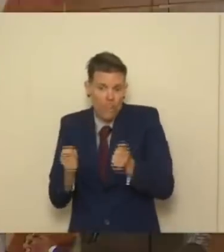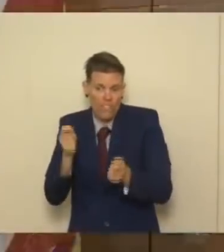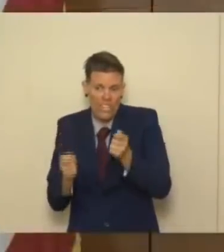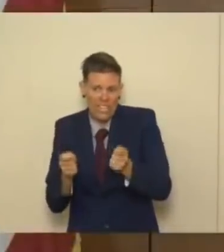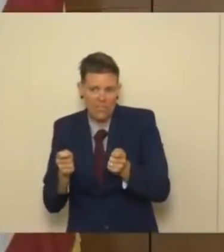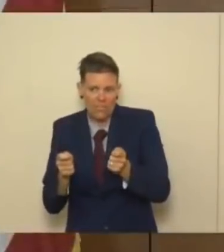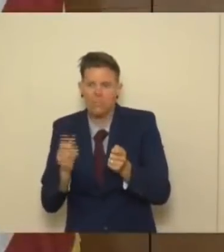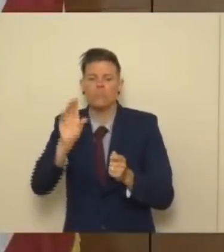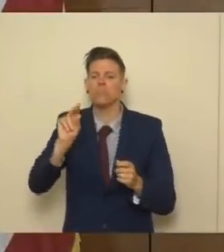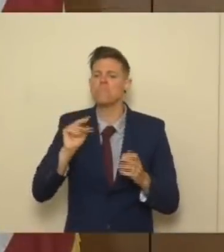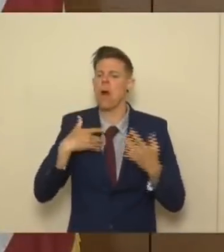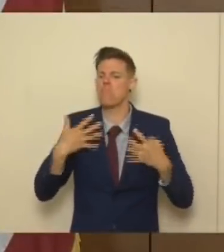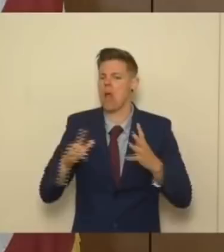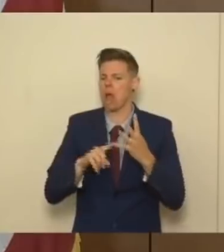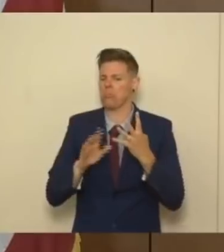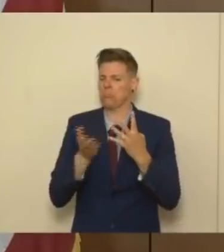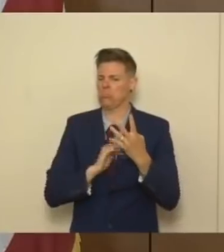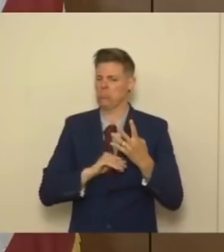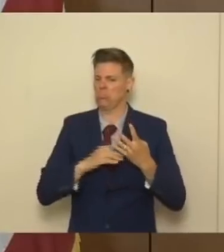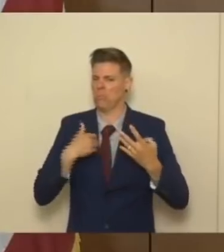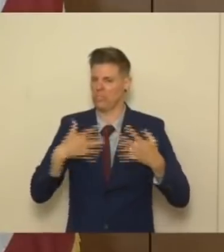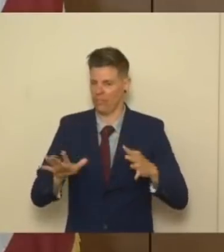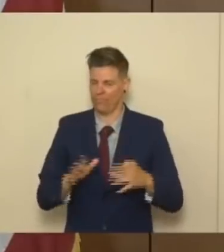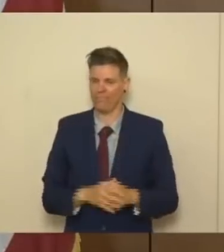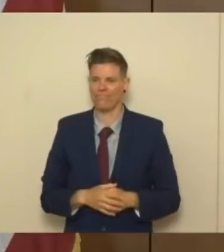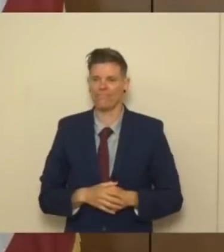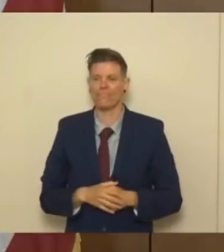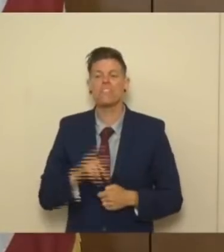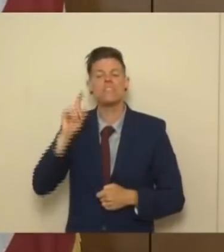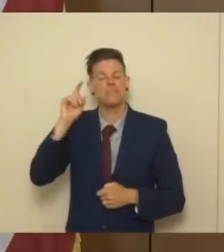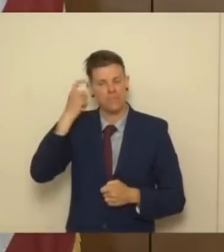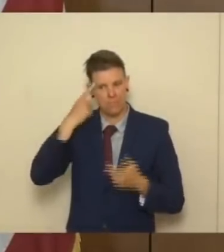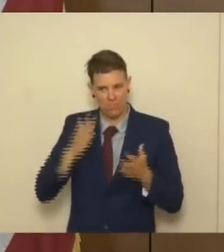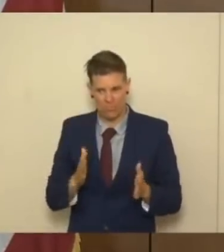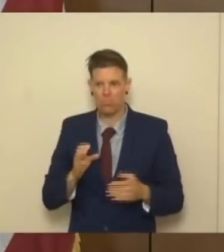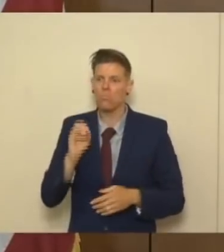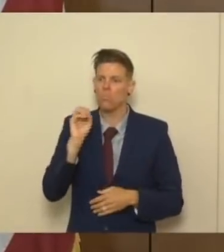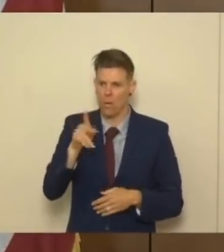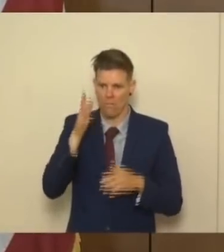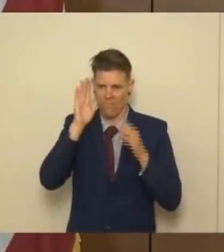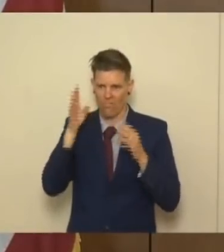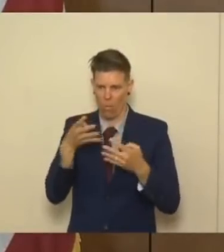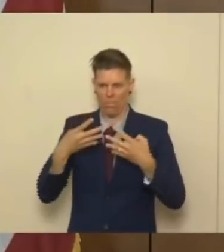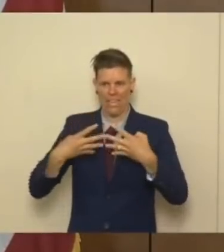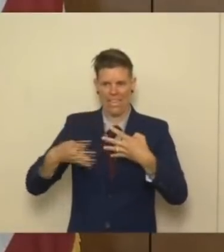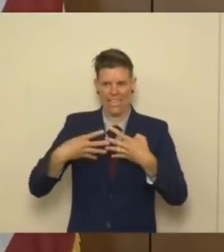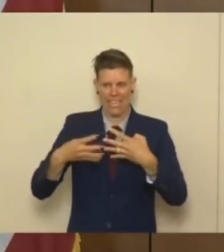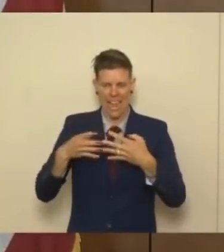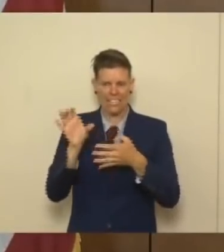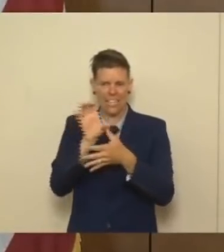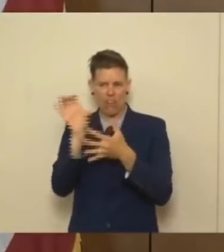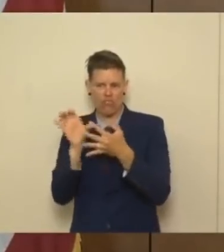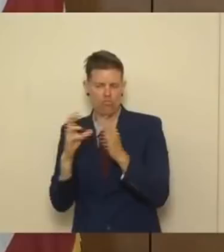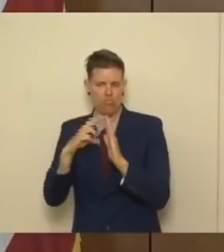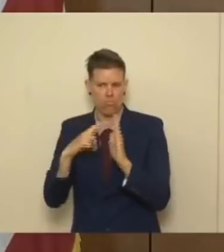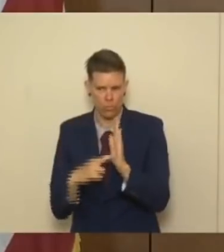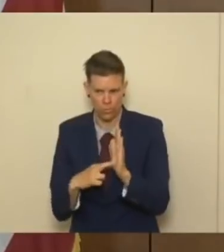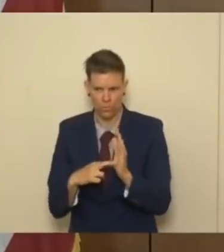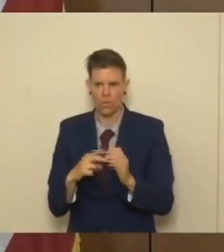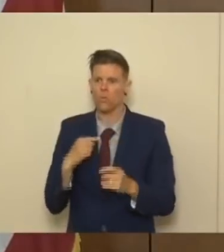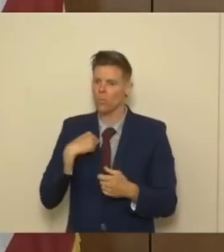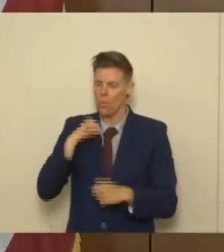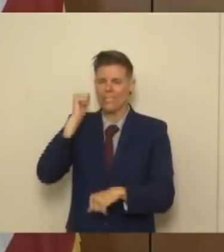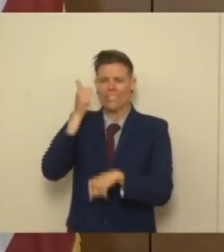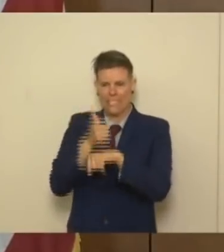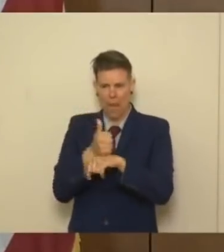with the gating criteria in general. You know, we set gating criteria that would allow us to make sure